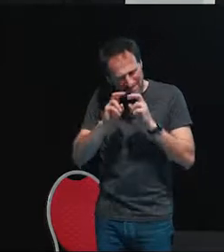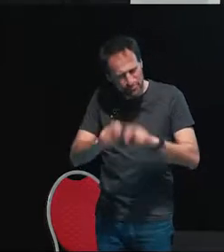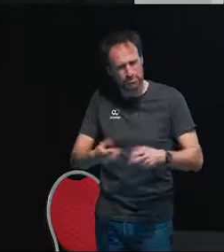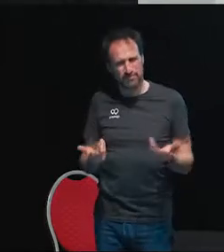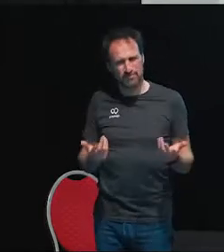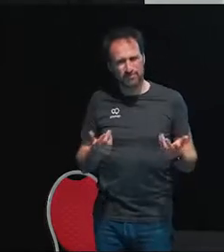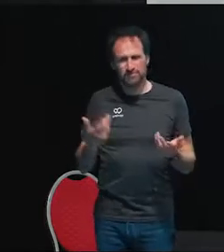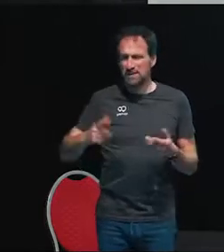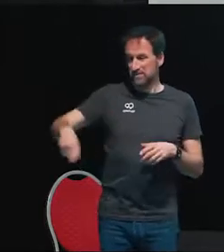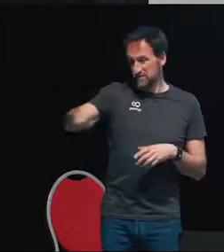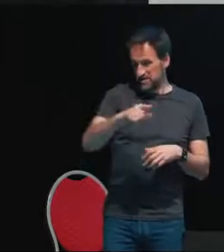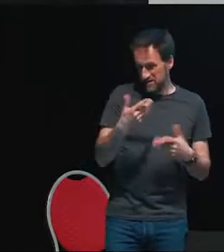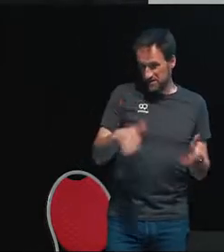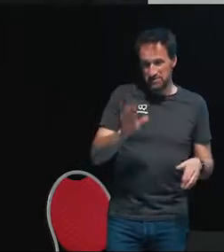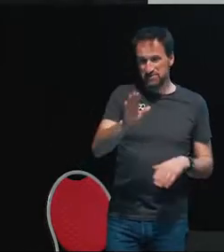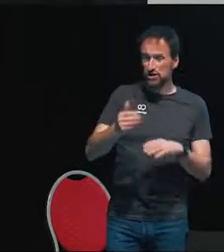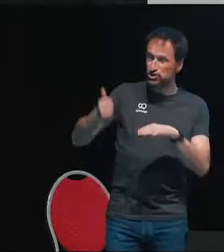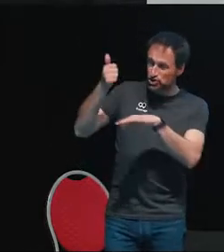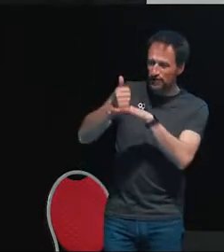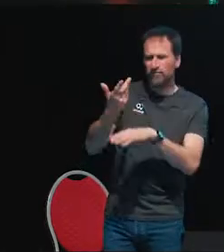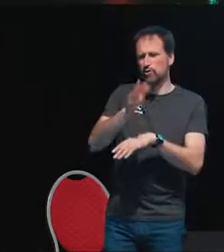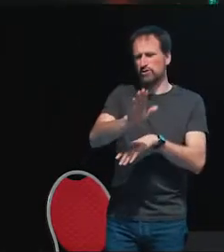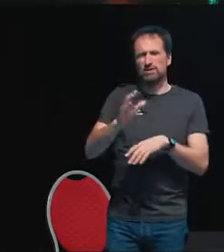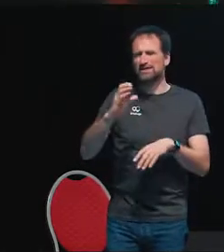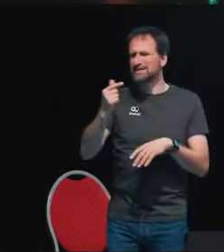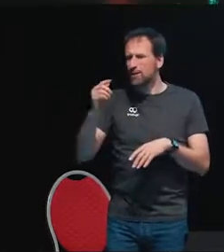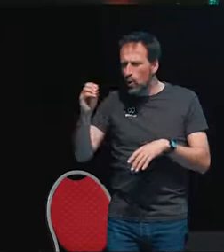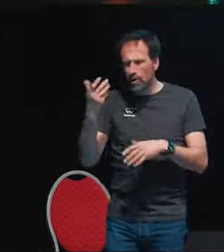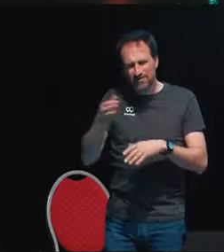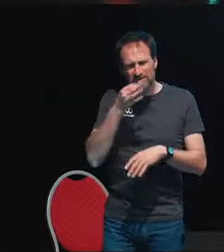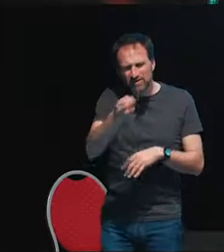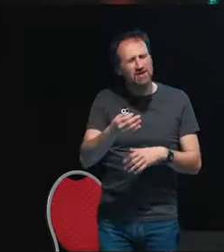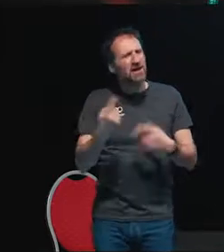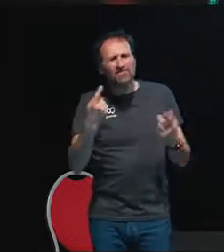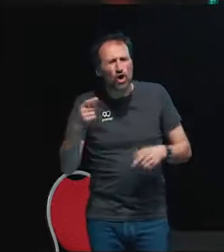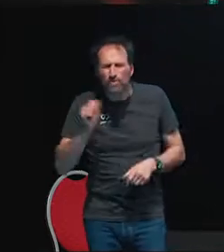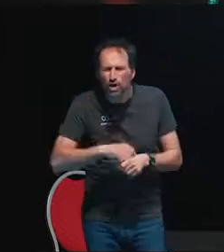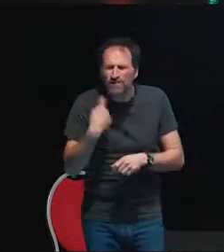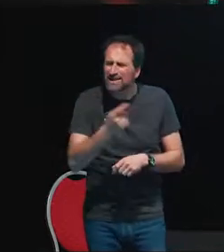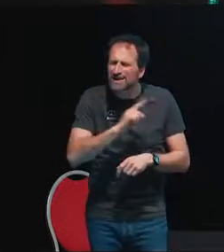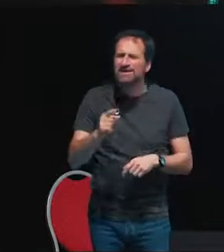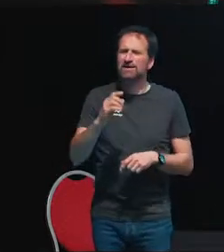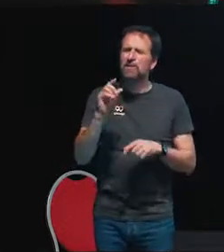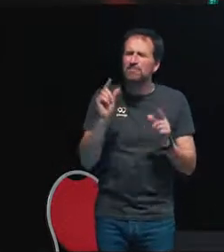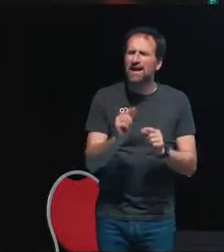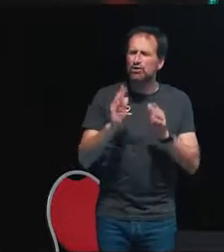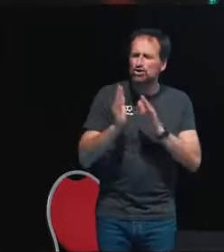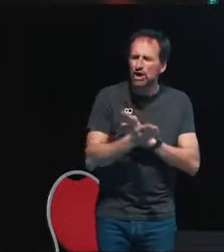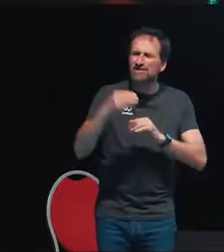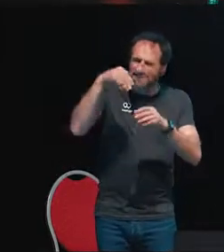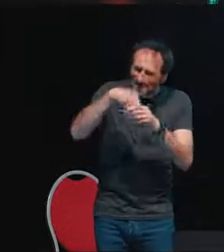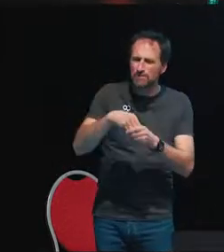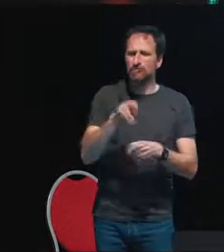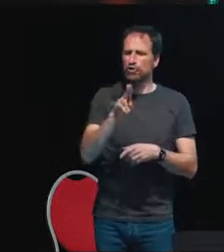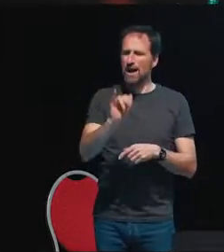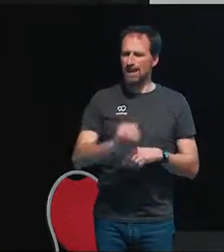CTO why can't we just have Micro Services in the UI anybody has have you been asked this I think it's completely normal right and you're like it